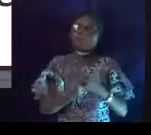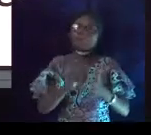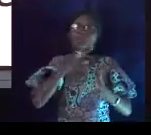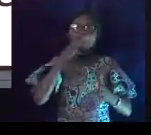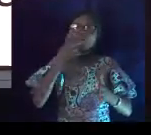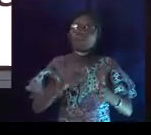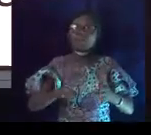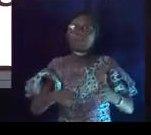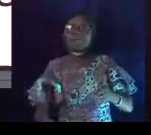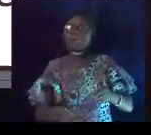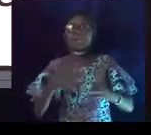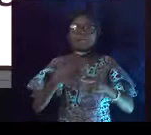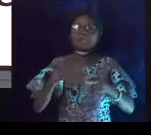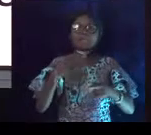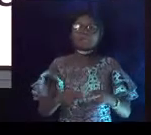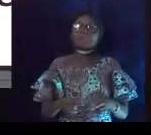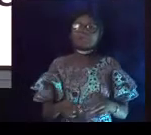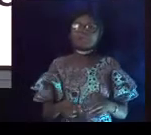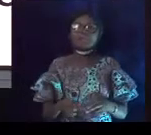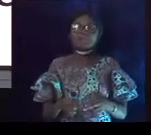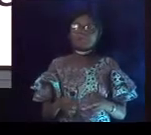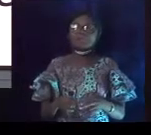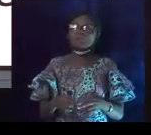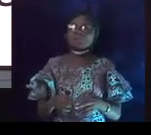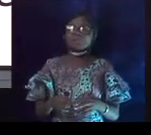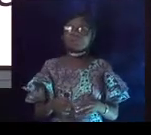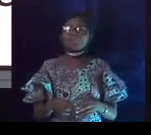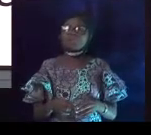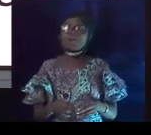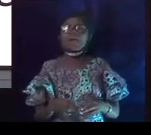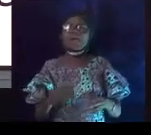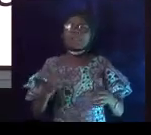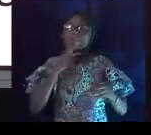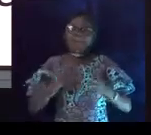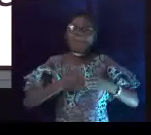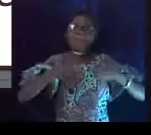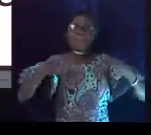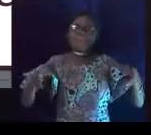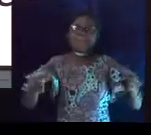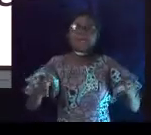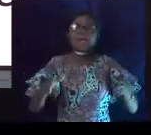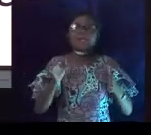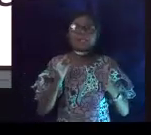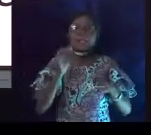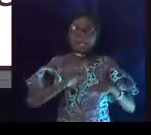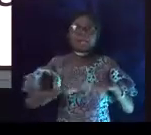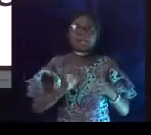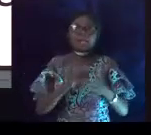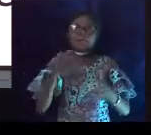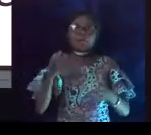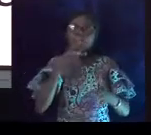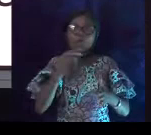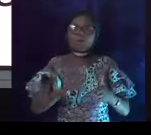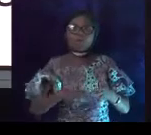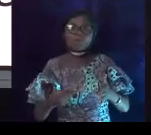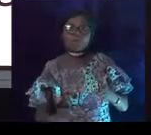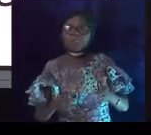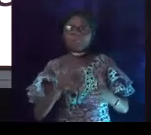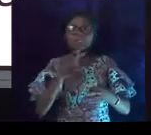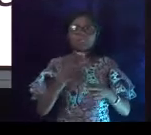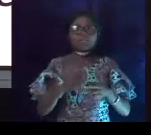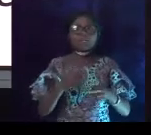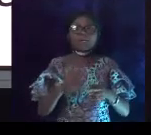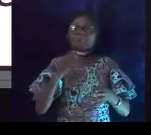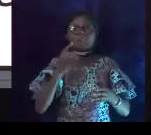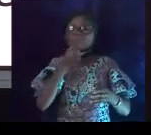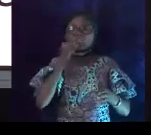chickens. They are broad-breasted and larger than the laying chickens. That means they are bigger than the laying chickens. And